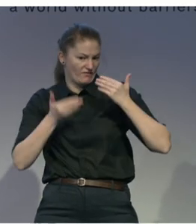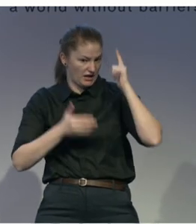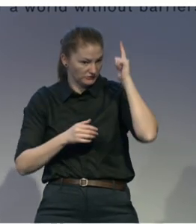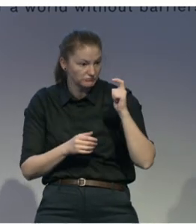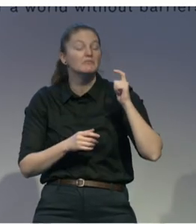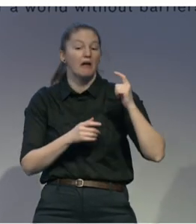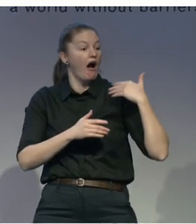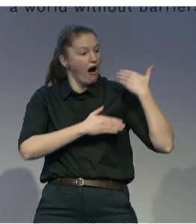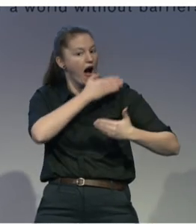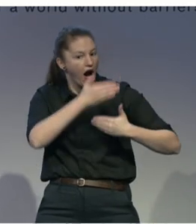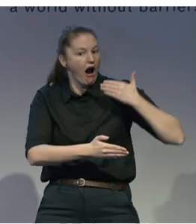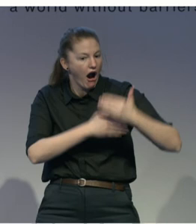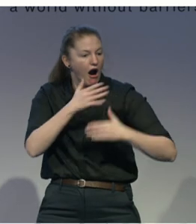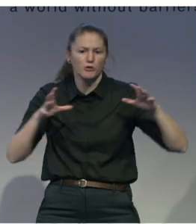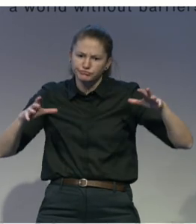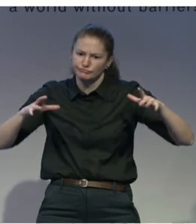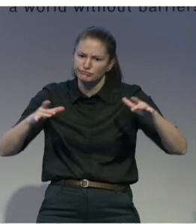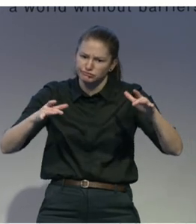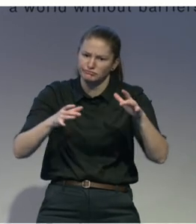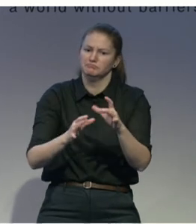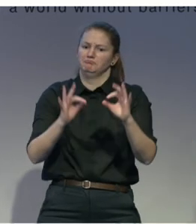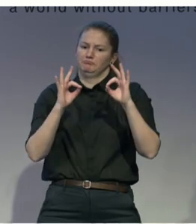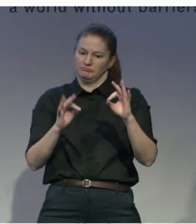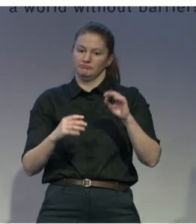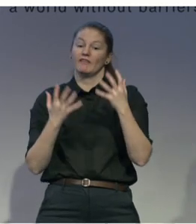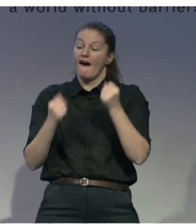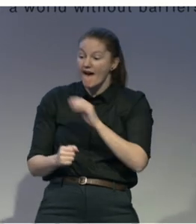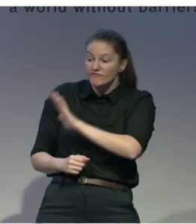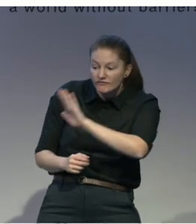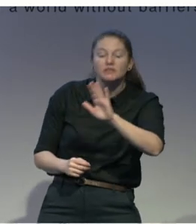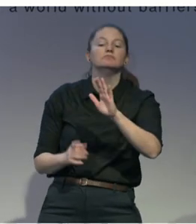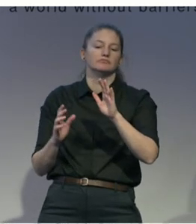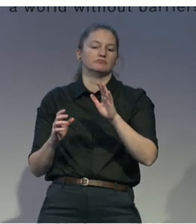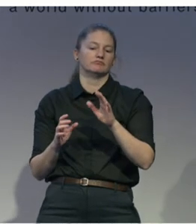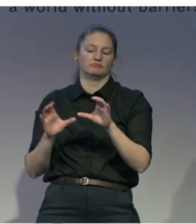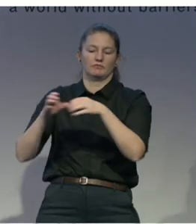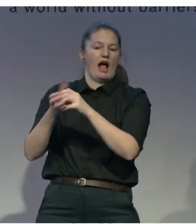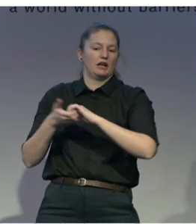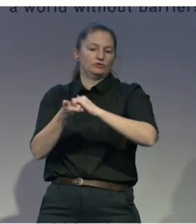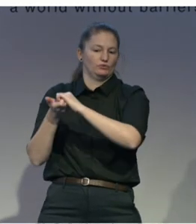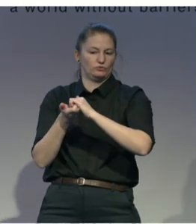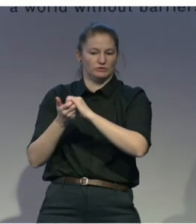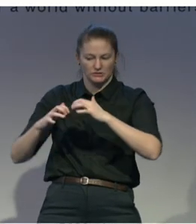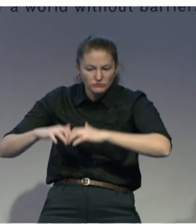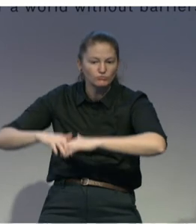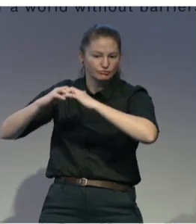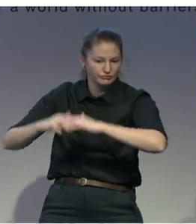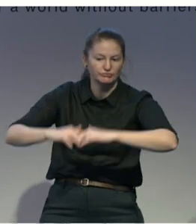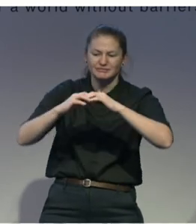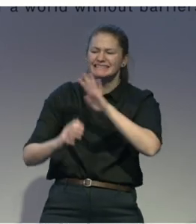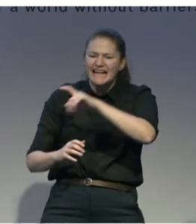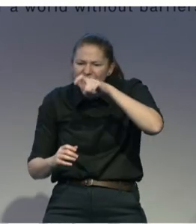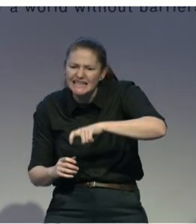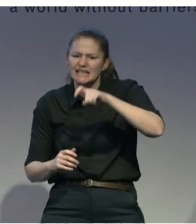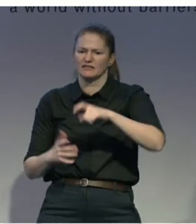make their own association and monitor their needs. It took us 3 years,